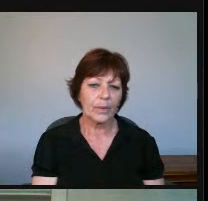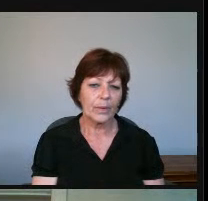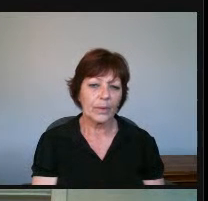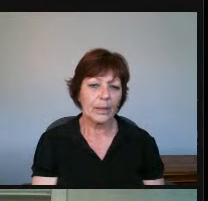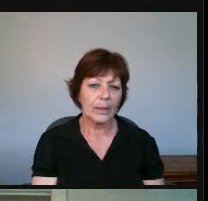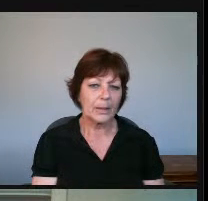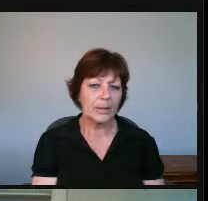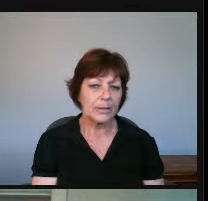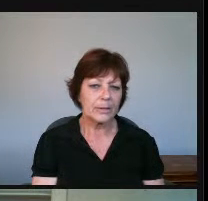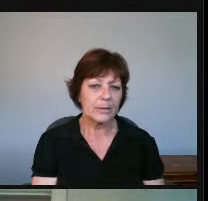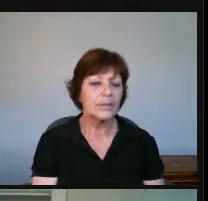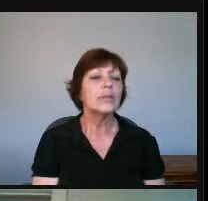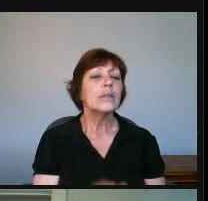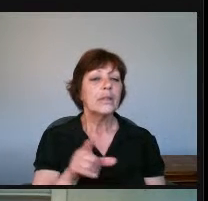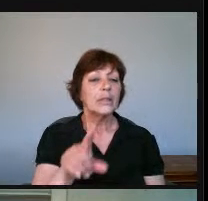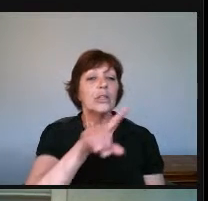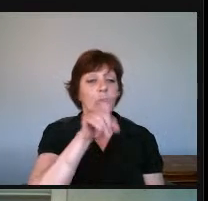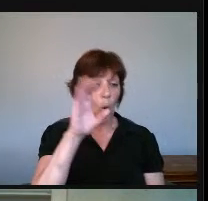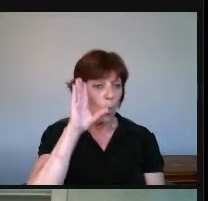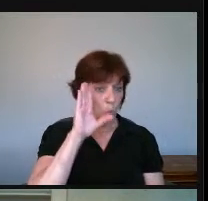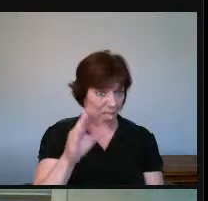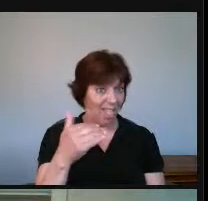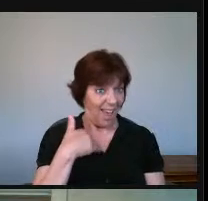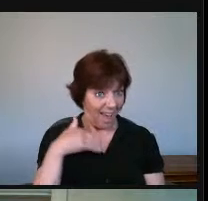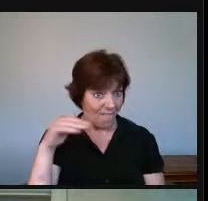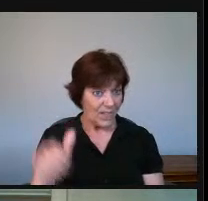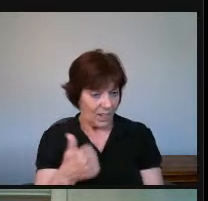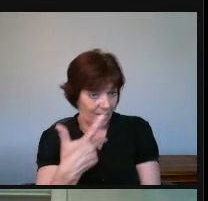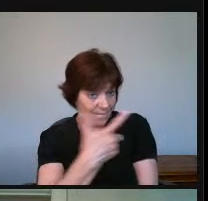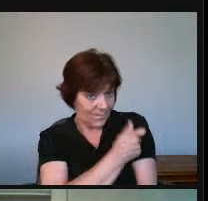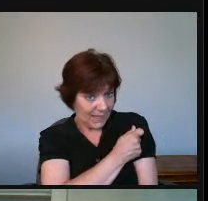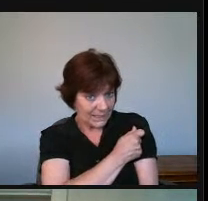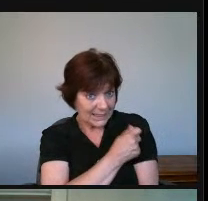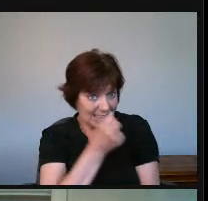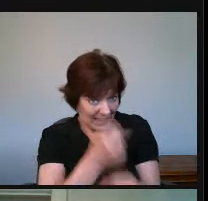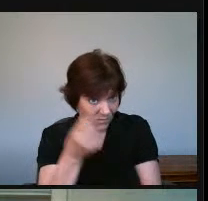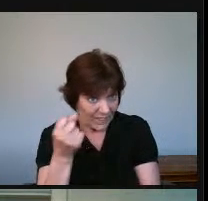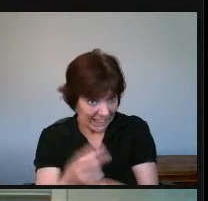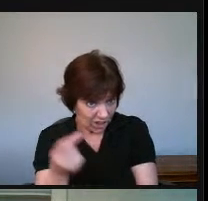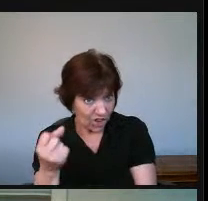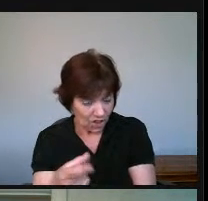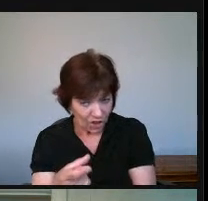Right. So the question is, will we have another vaccine? And